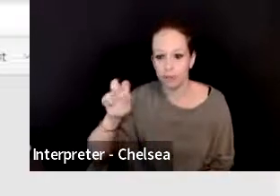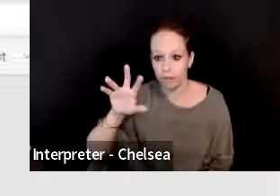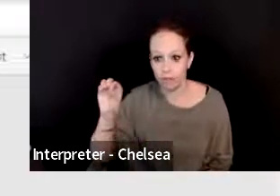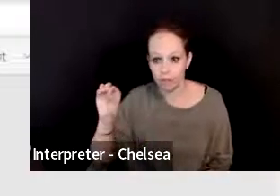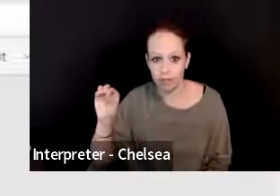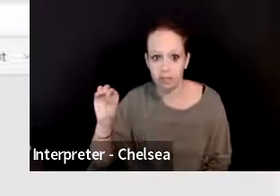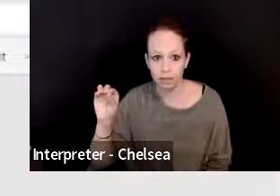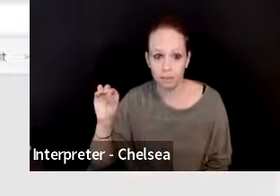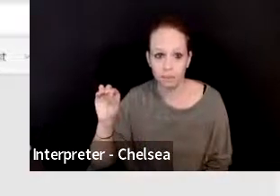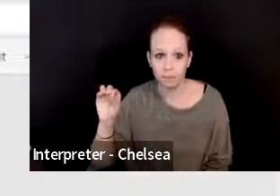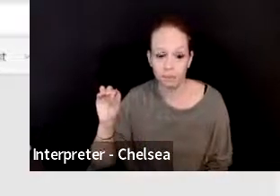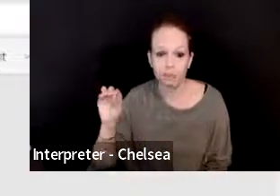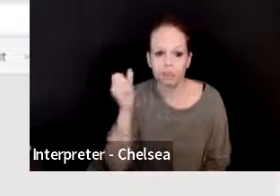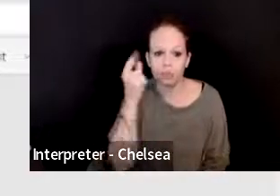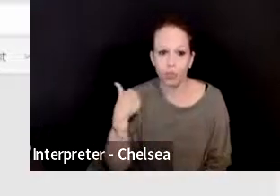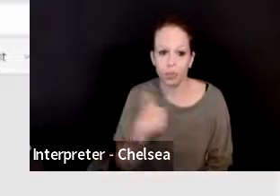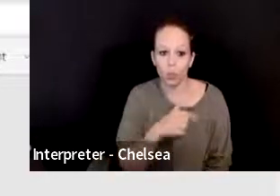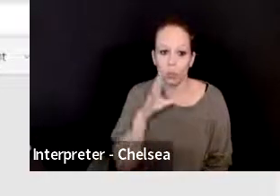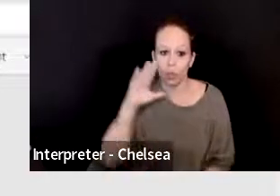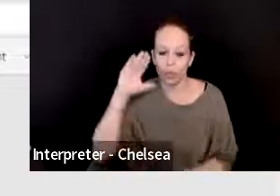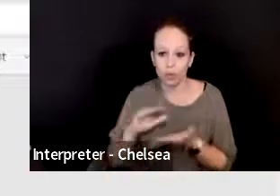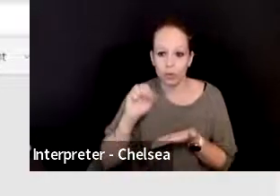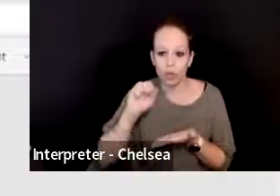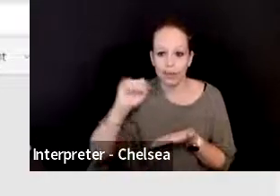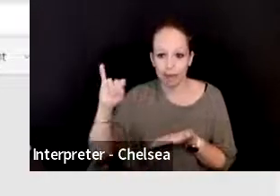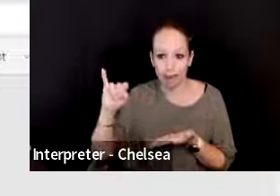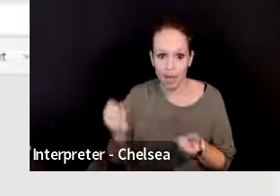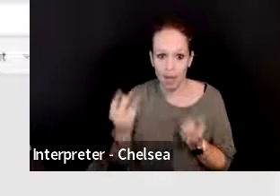$457.50. We would reduce your SSI payment by